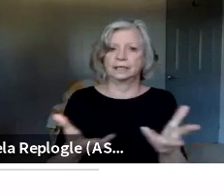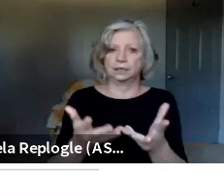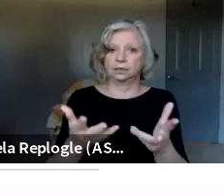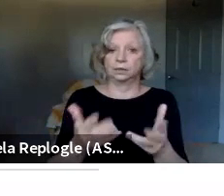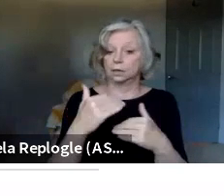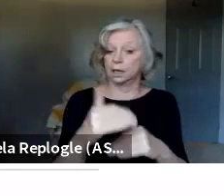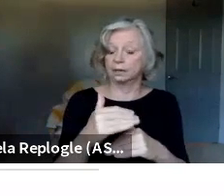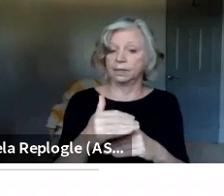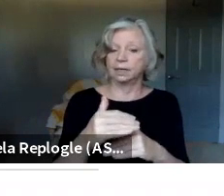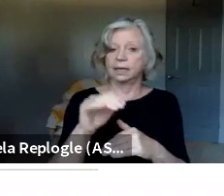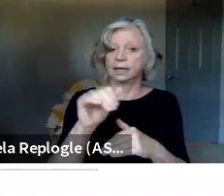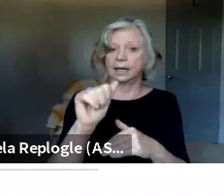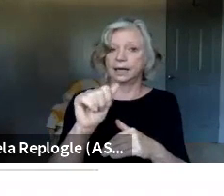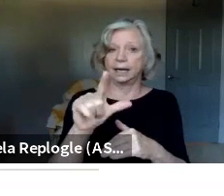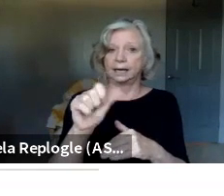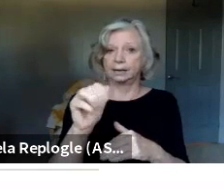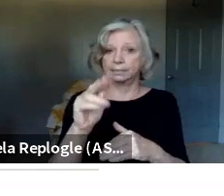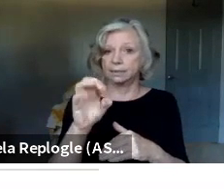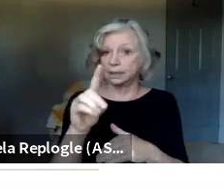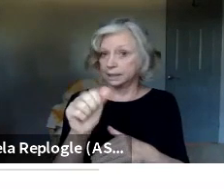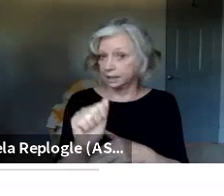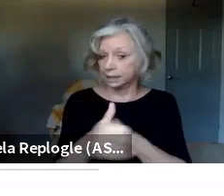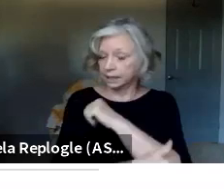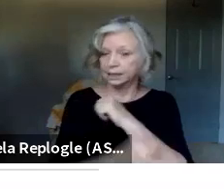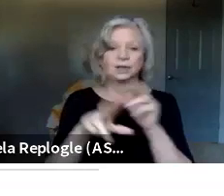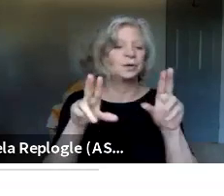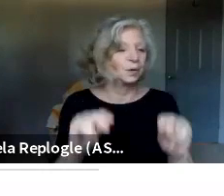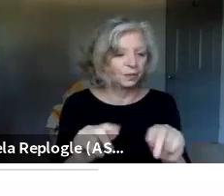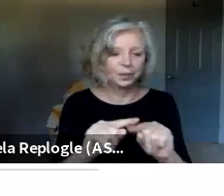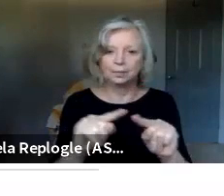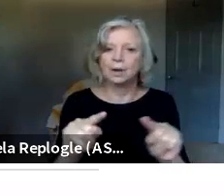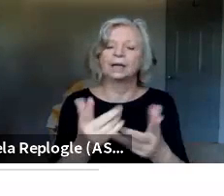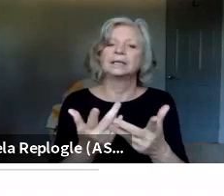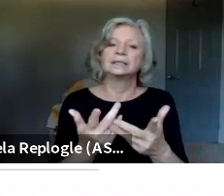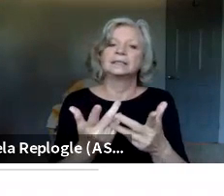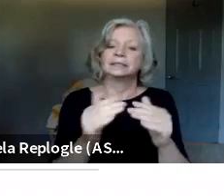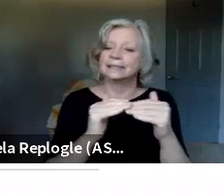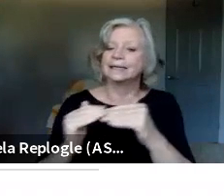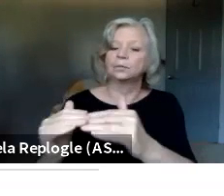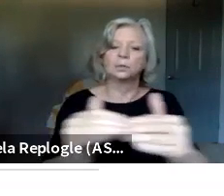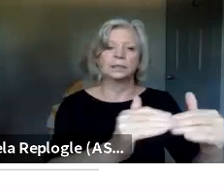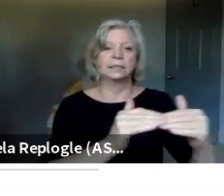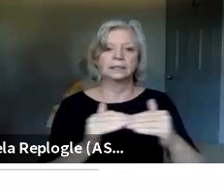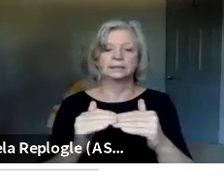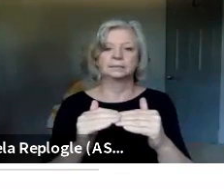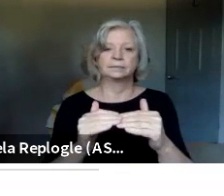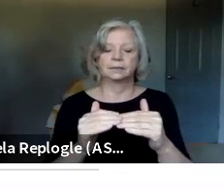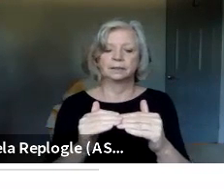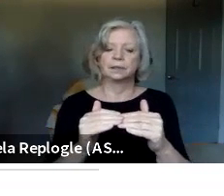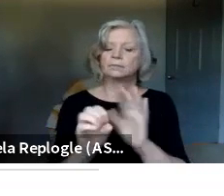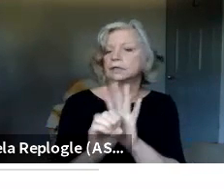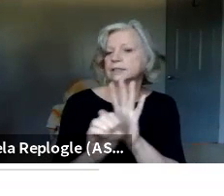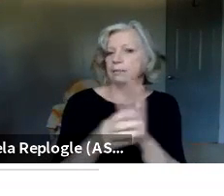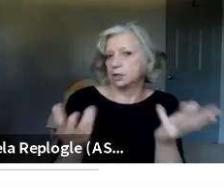been that it has not affected population, all communities equally. And we have certainly seen that here in Alameda County,